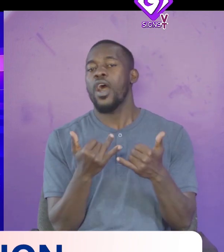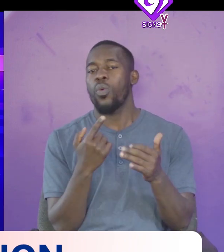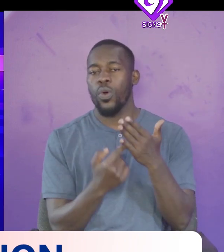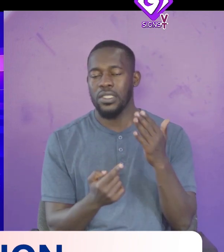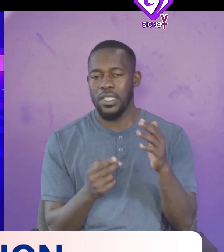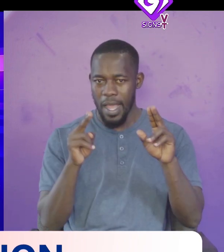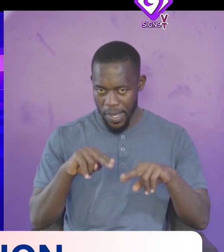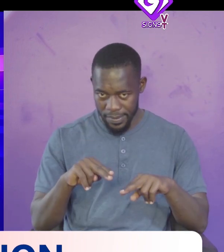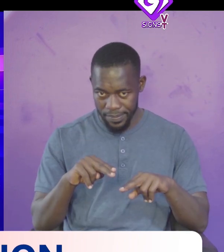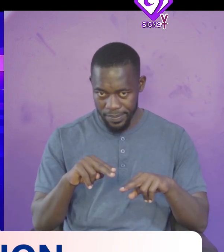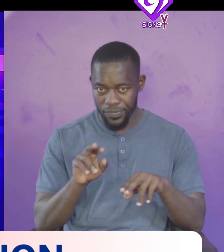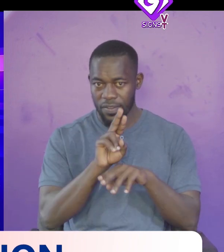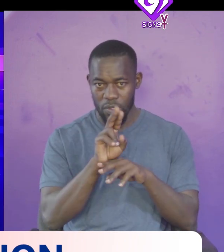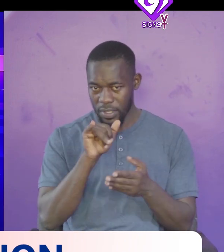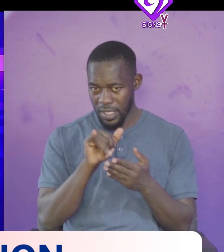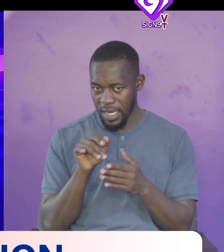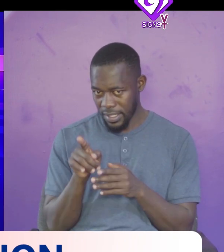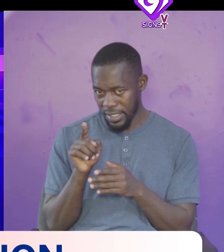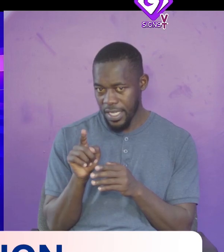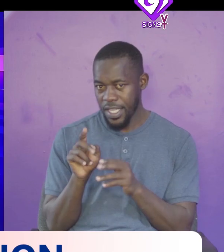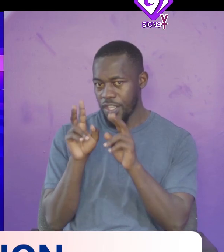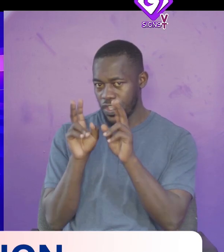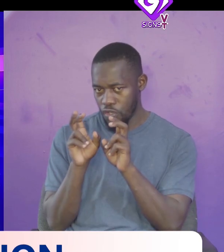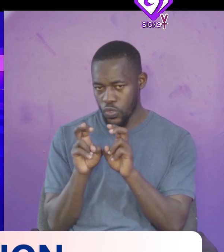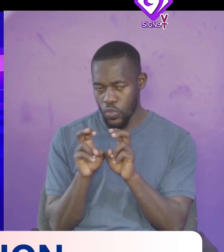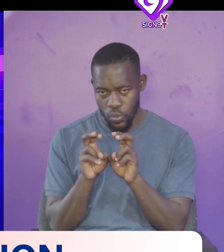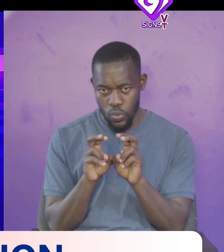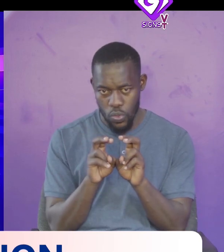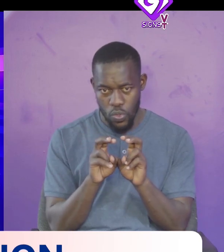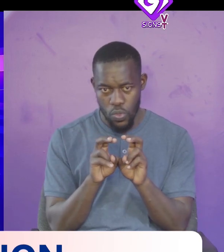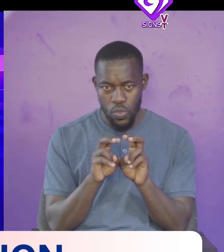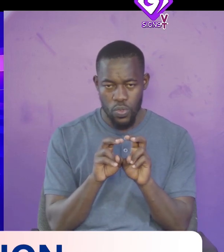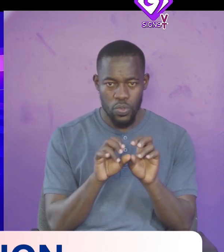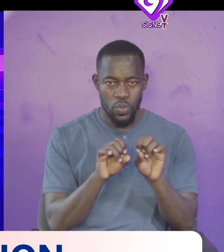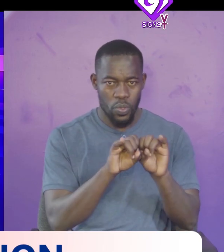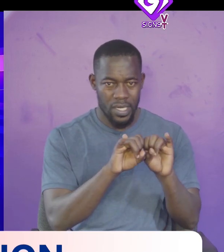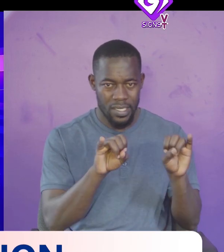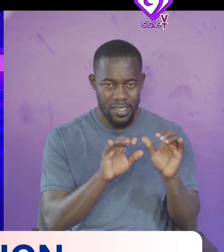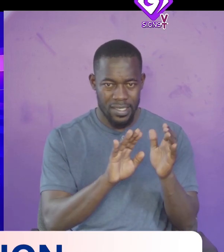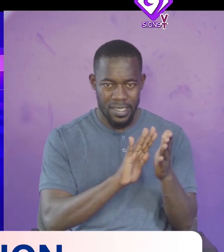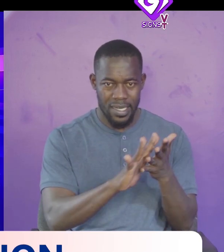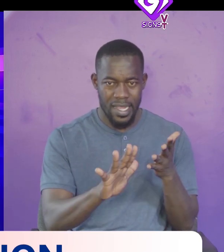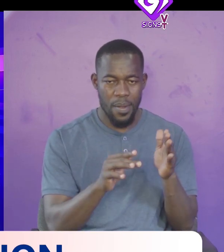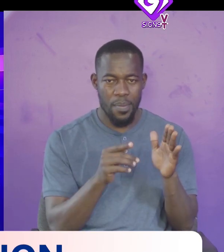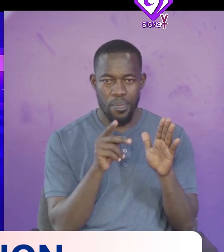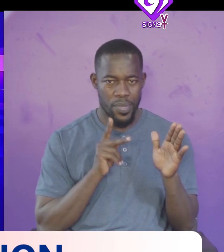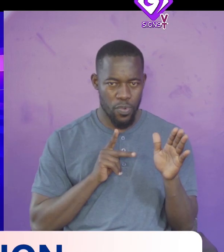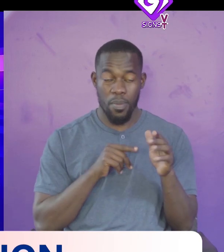they are using to clear people. They are not using any other law. So we told them that is against the law